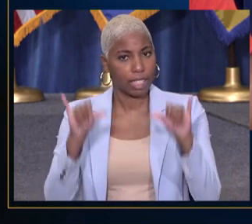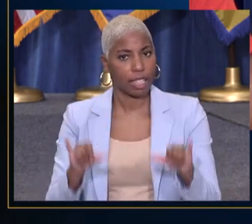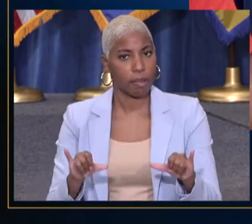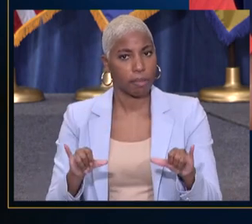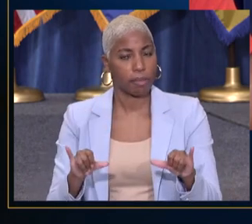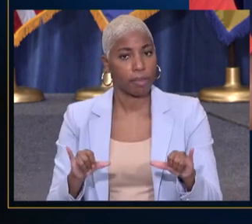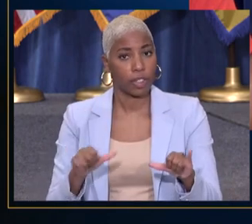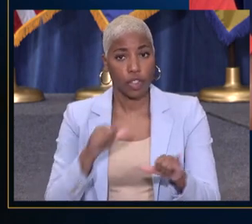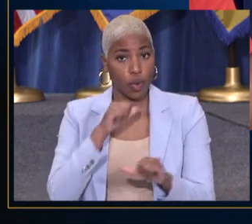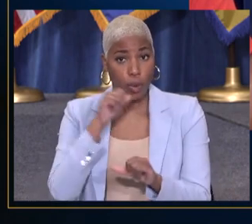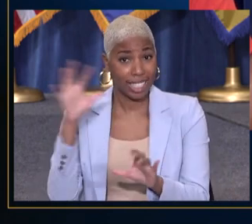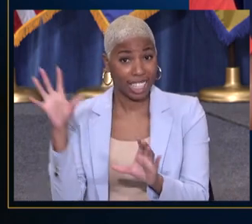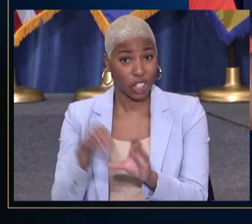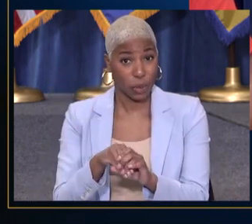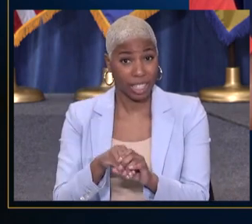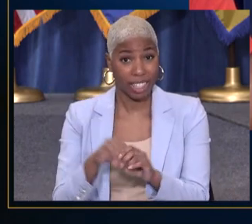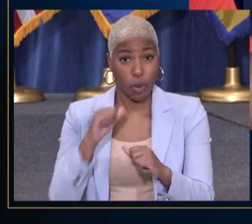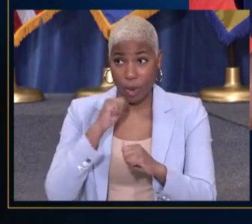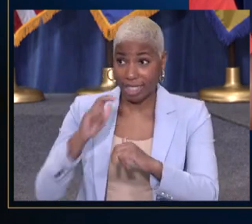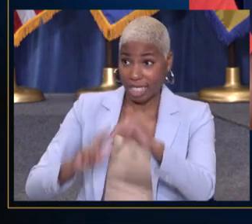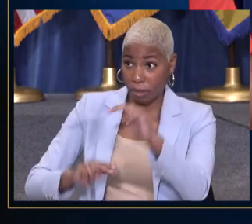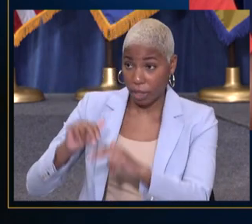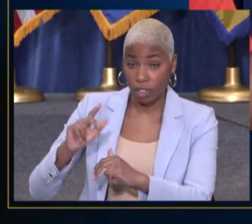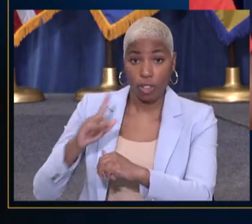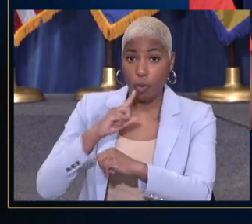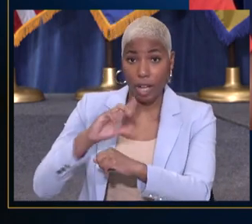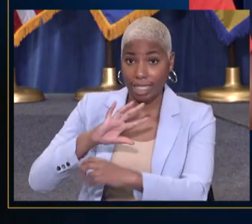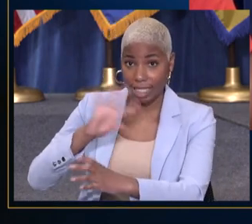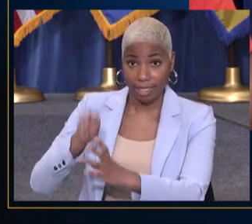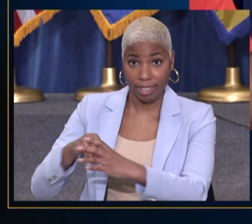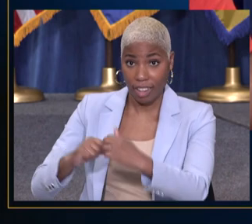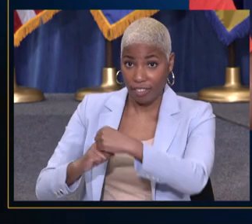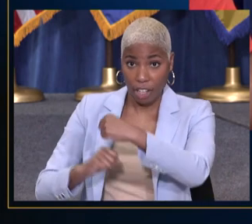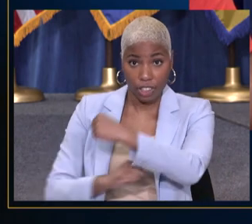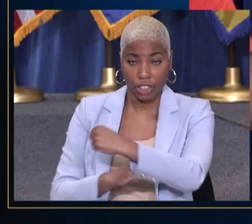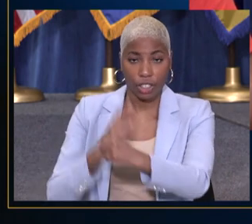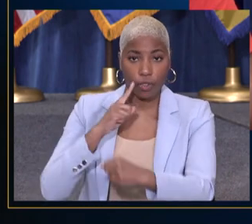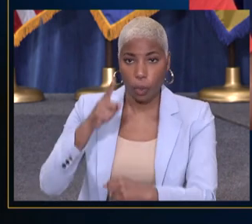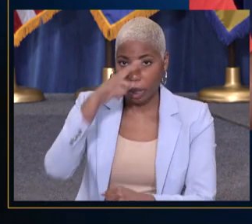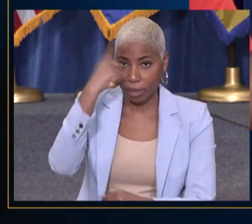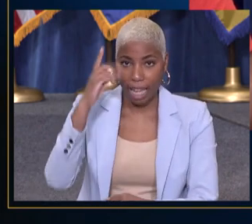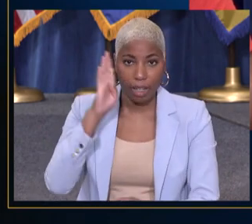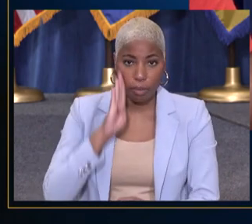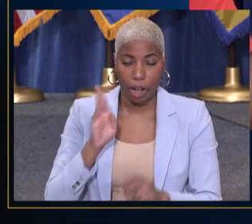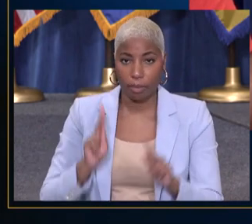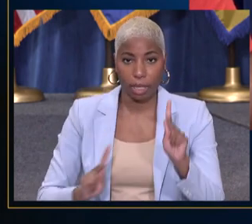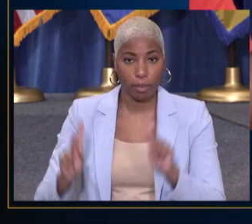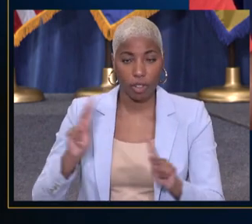not made for Black and brown people. They didn't want us to really access or have good health care.